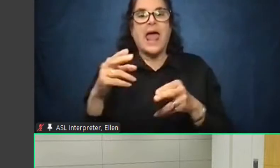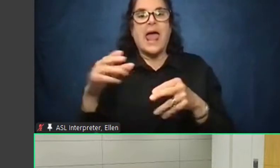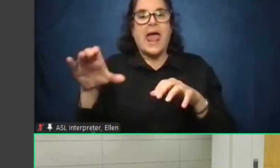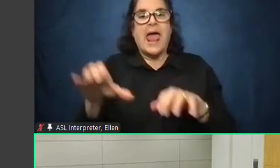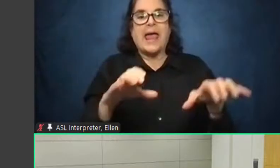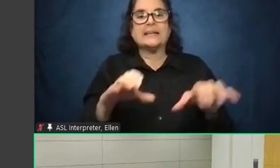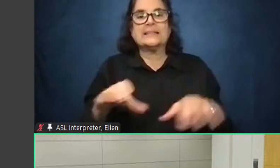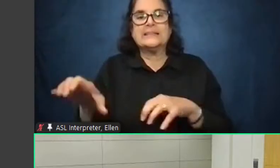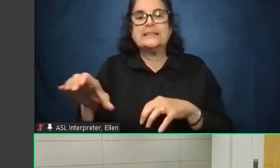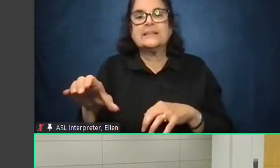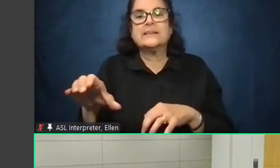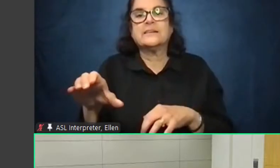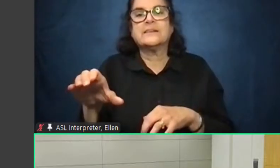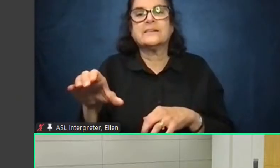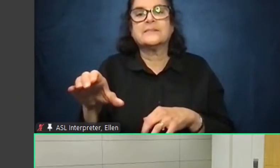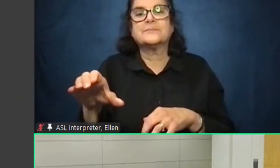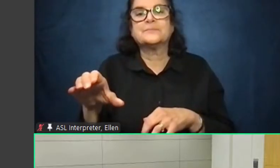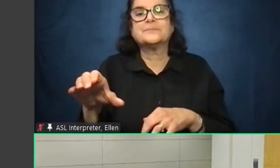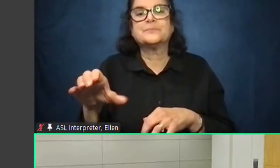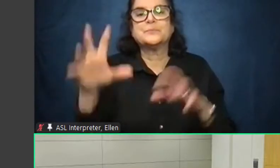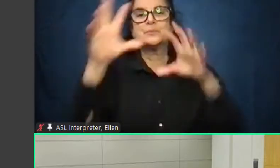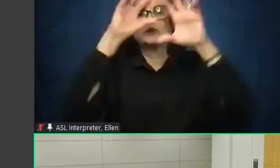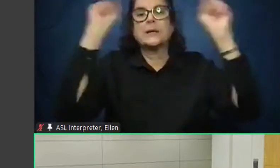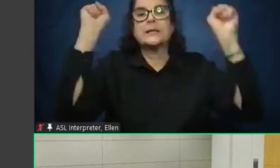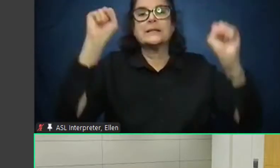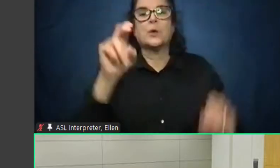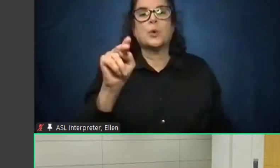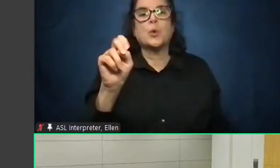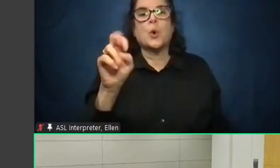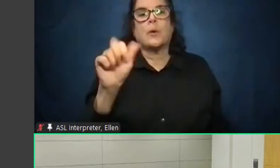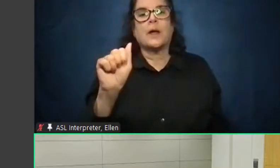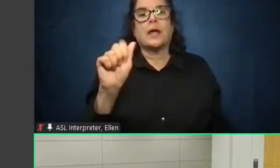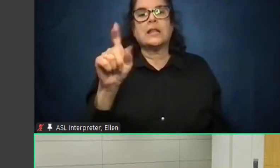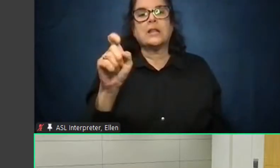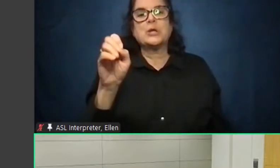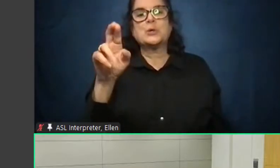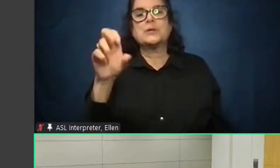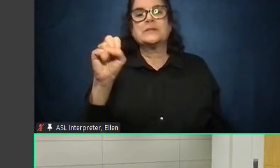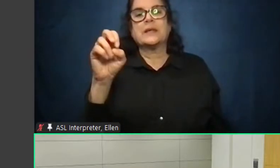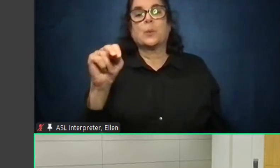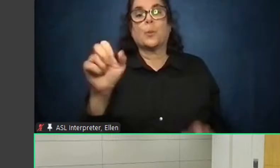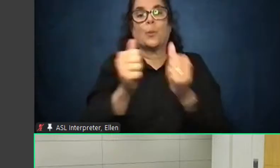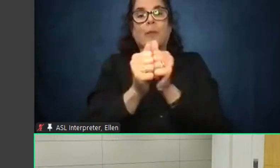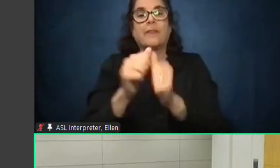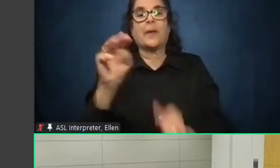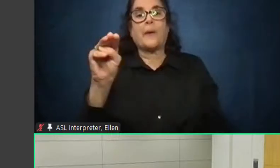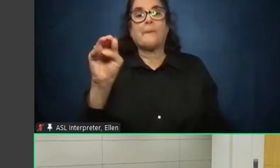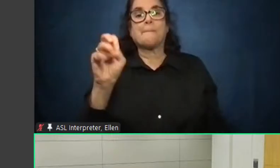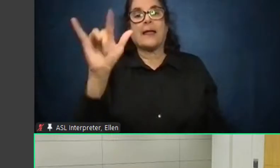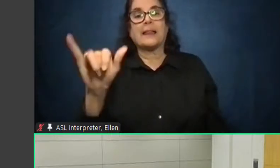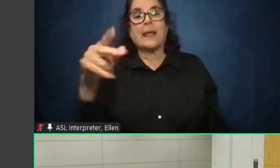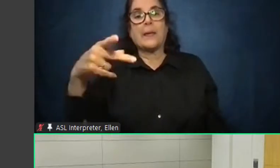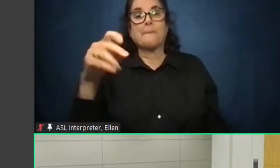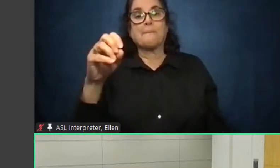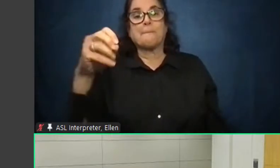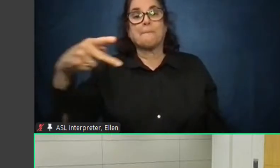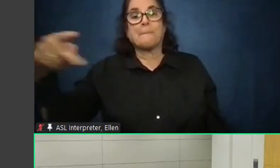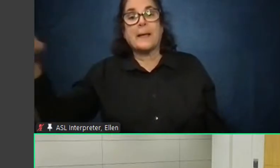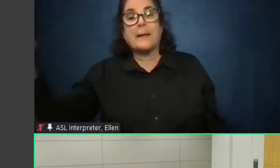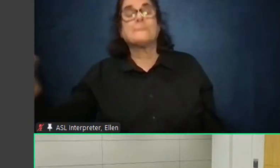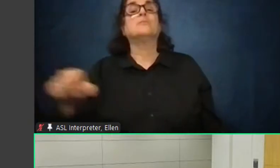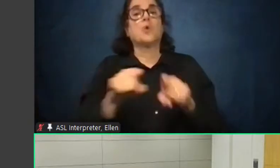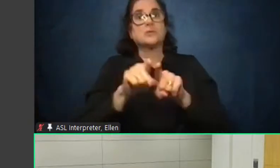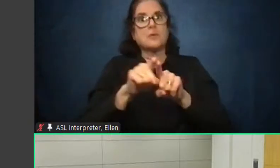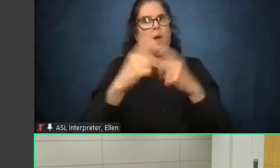Poppy herself, and we hope to see you all there. In other news, Q2, I have conducted 21 frontline